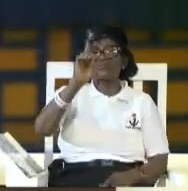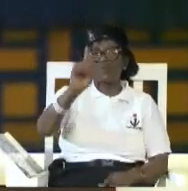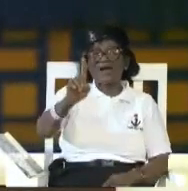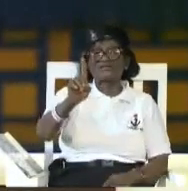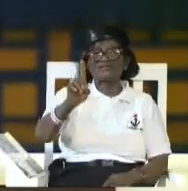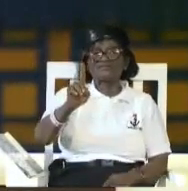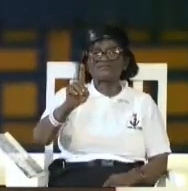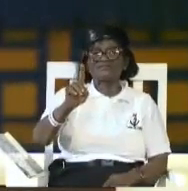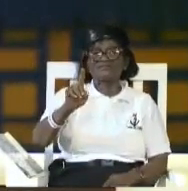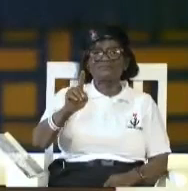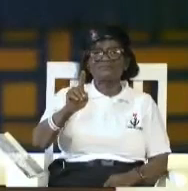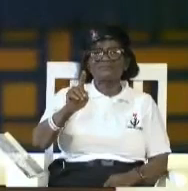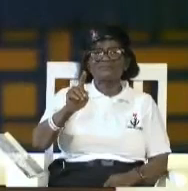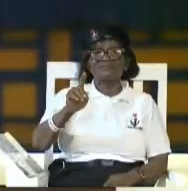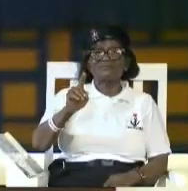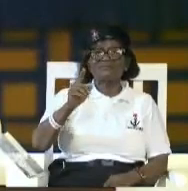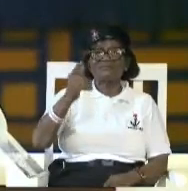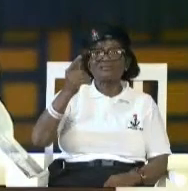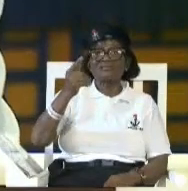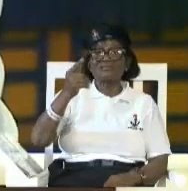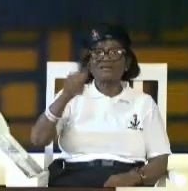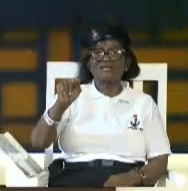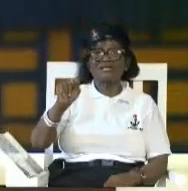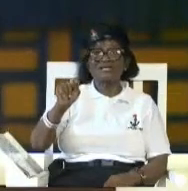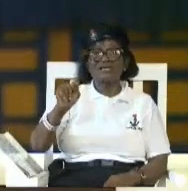in the way that I hope